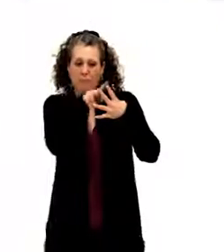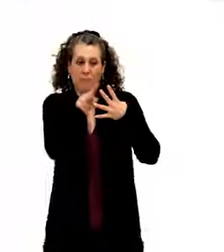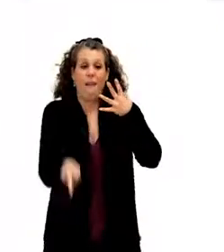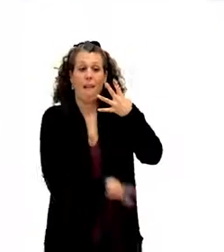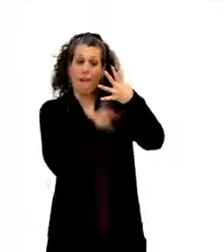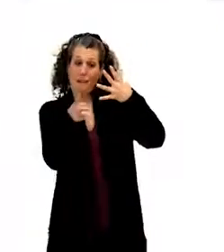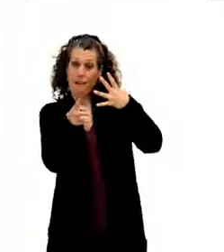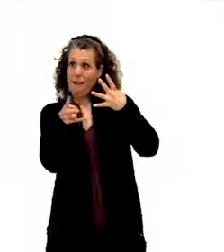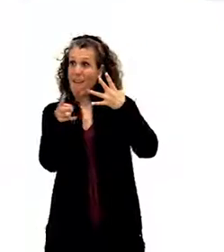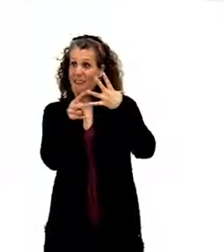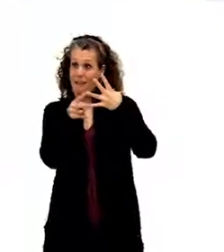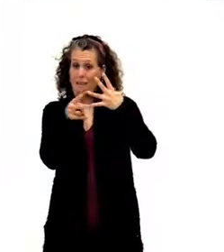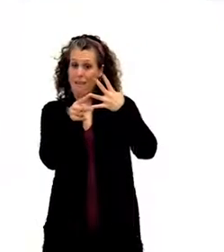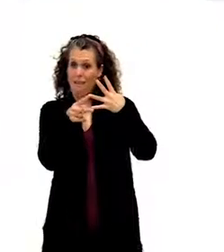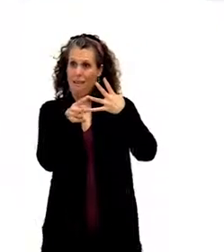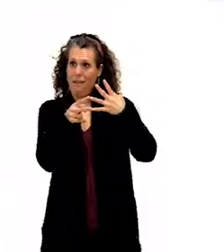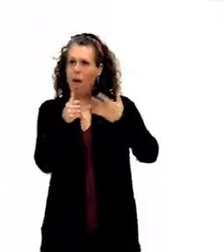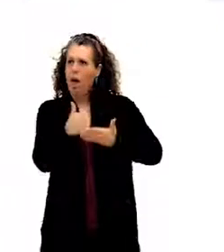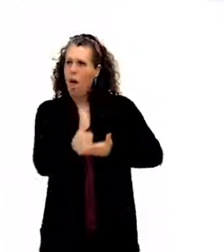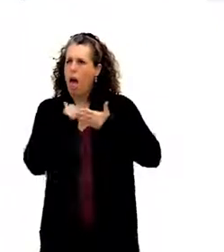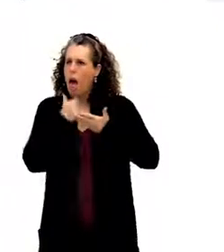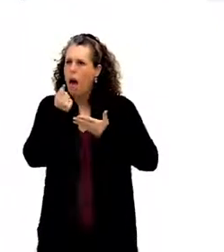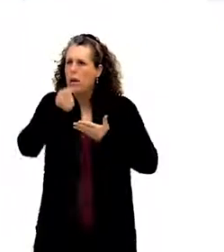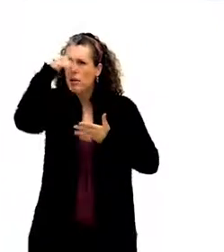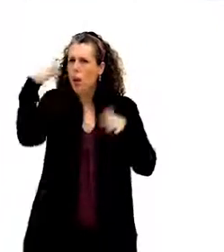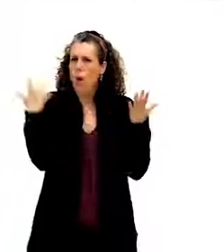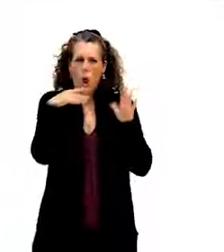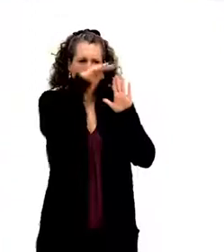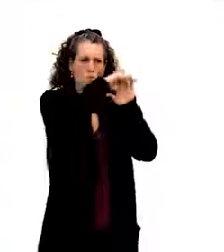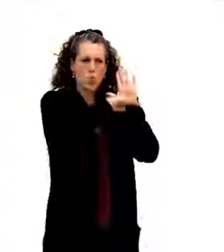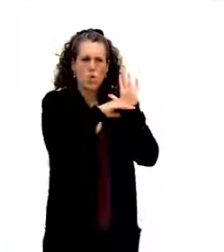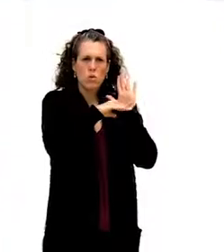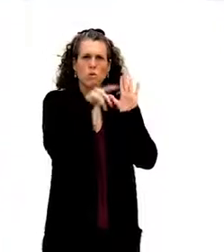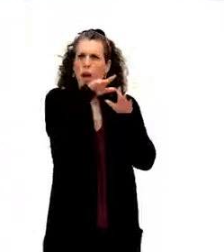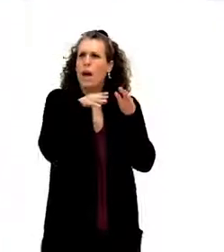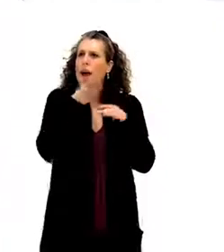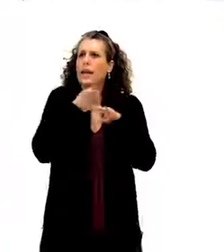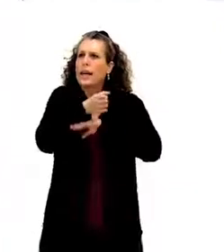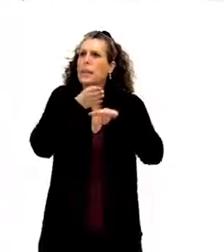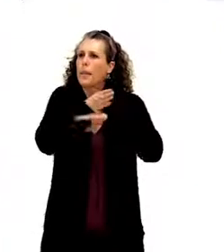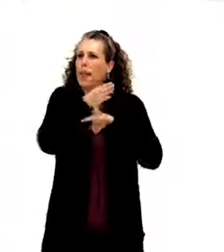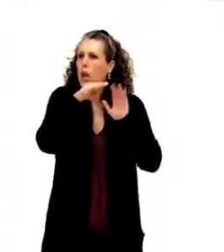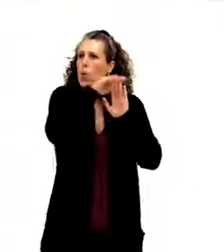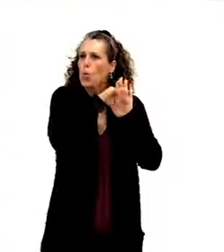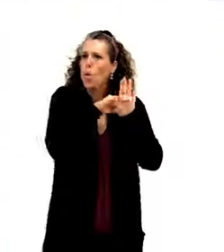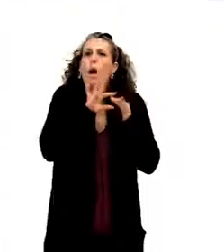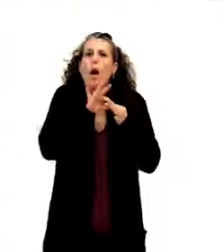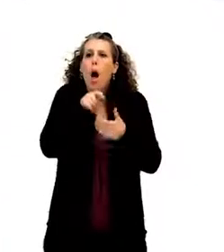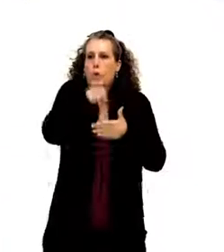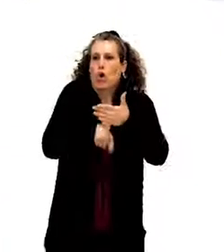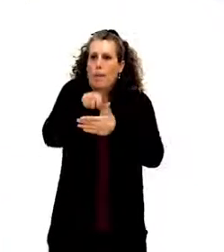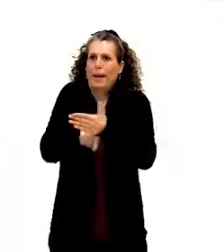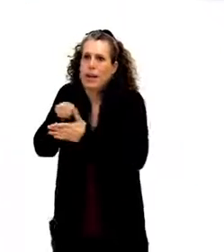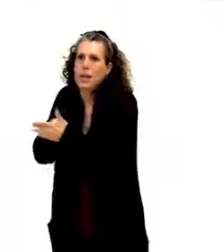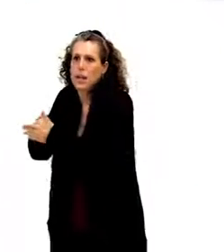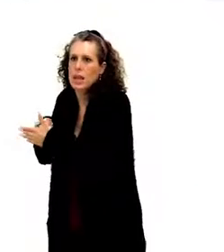deciphering the rules that relate into accessibility requirements through procurement contracts